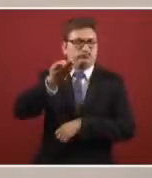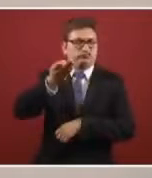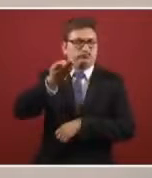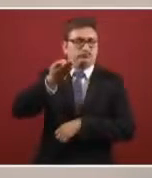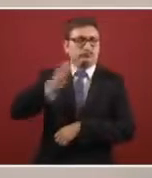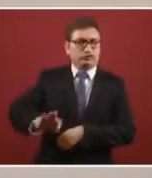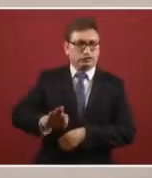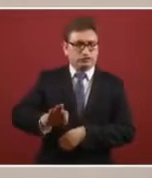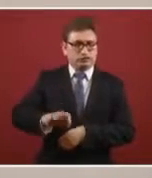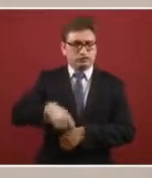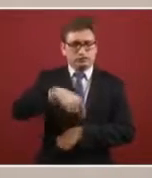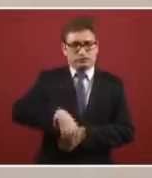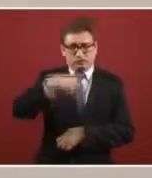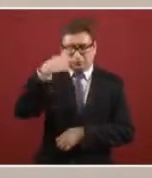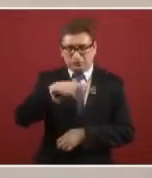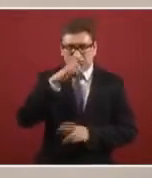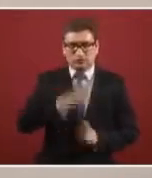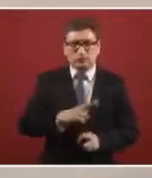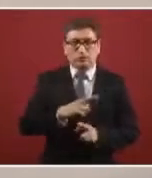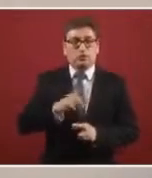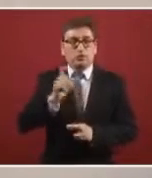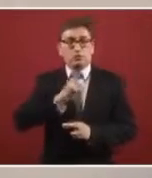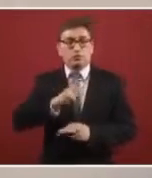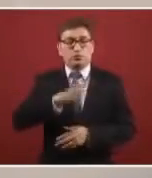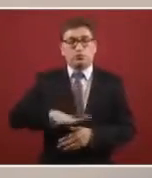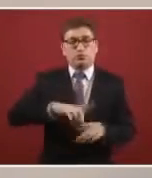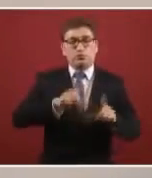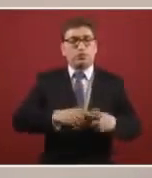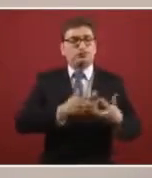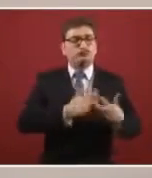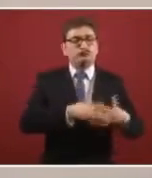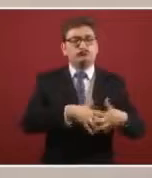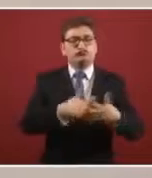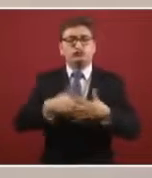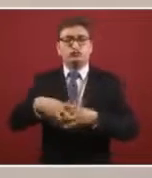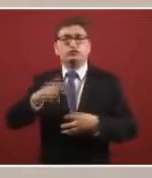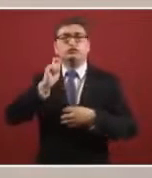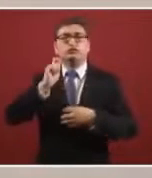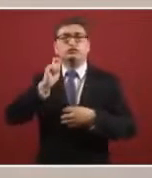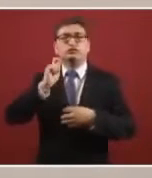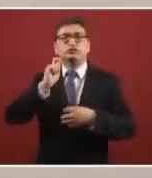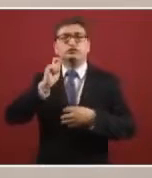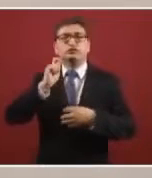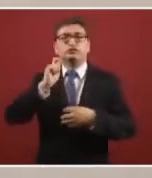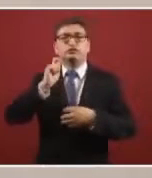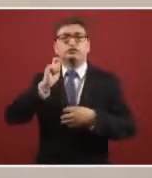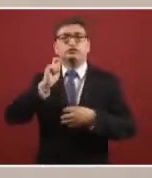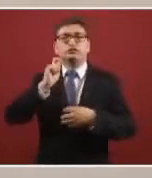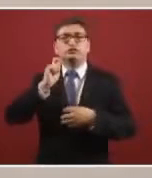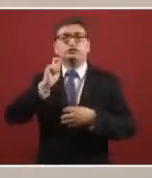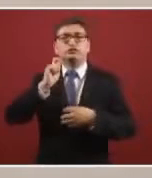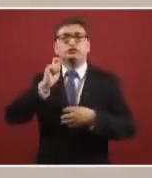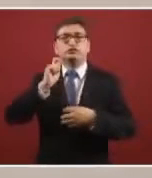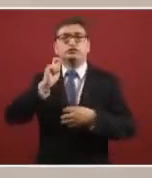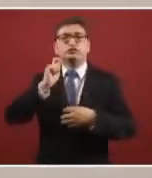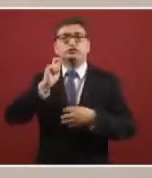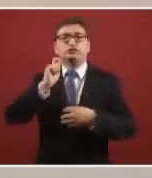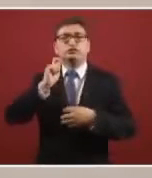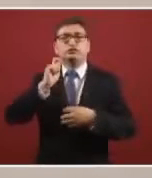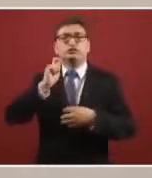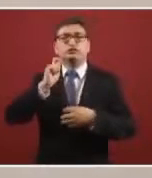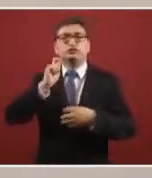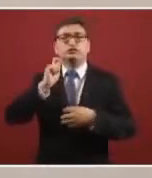country. Industrializar el país no implica una subasta pública. To industrialize